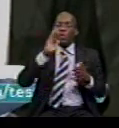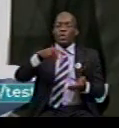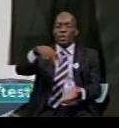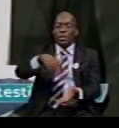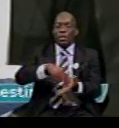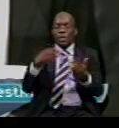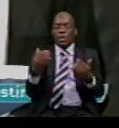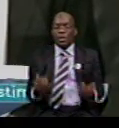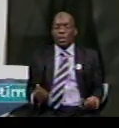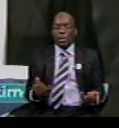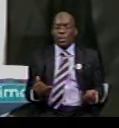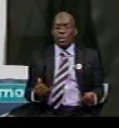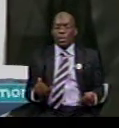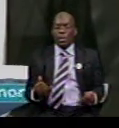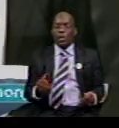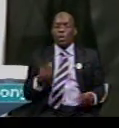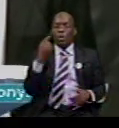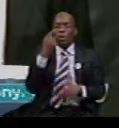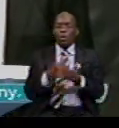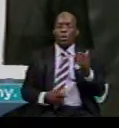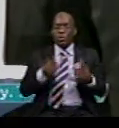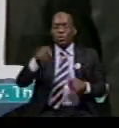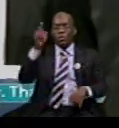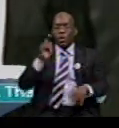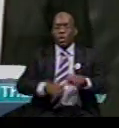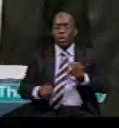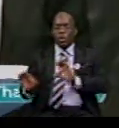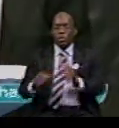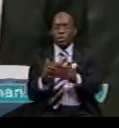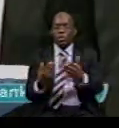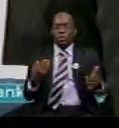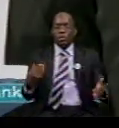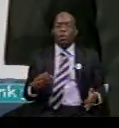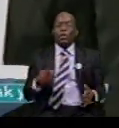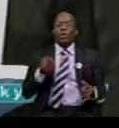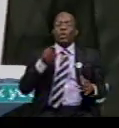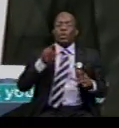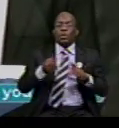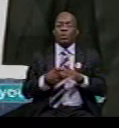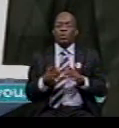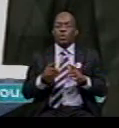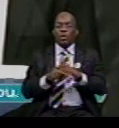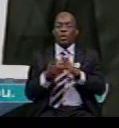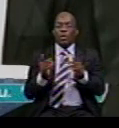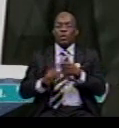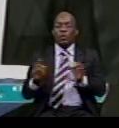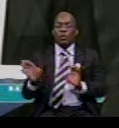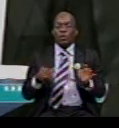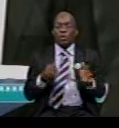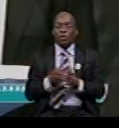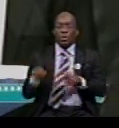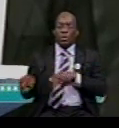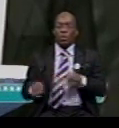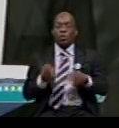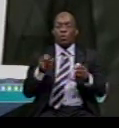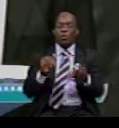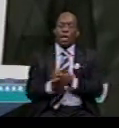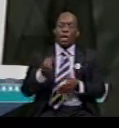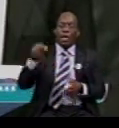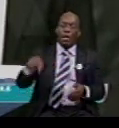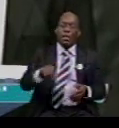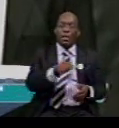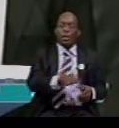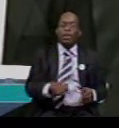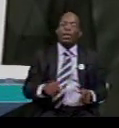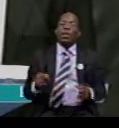do before, I want you to begin to do them now. Move that leg. Move that hand. Shake that